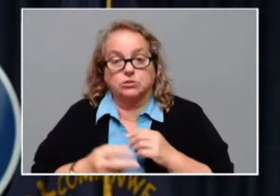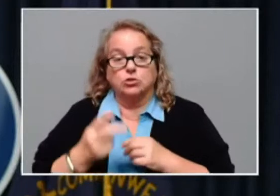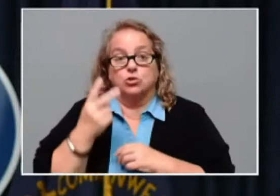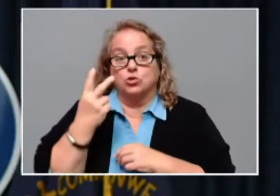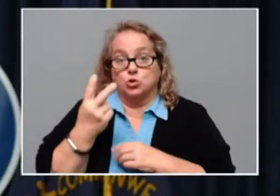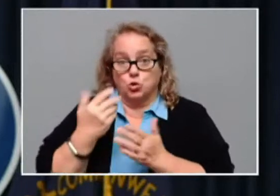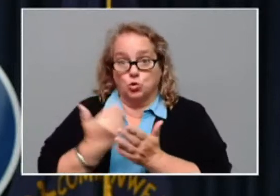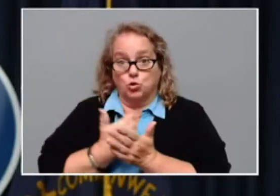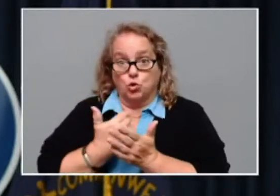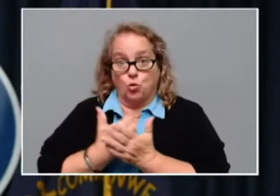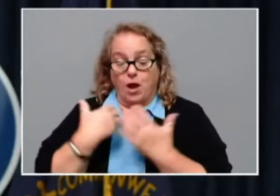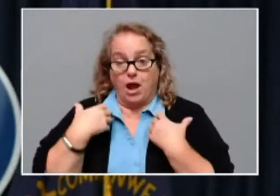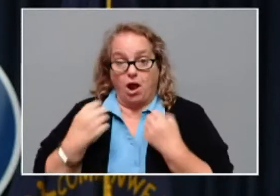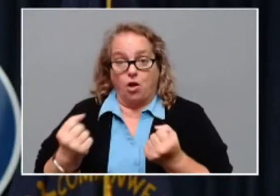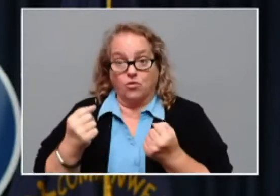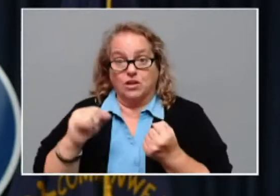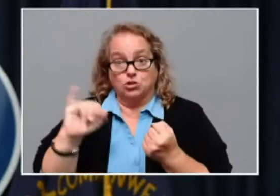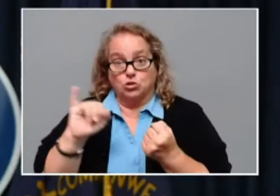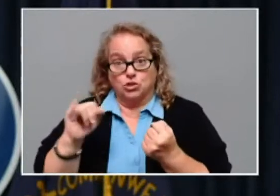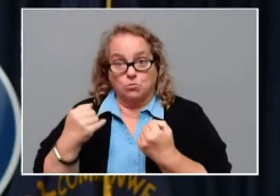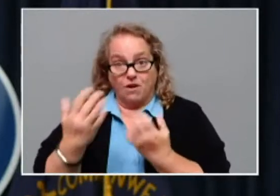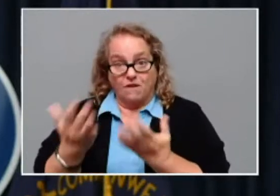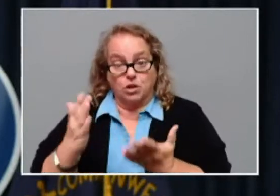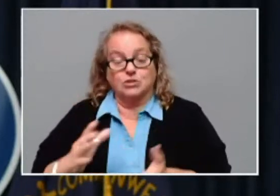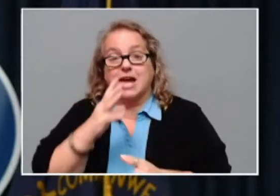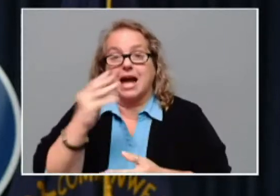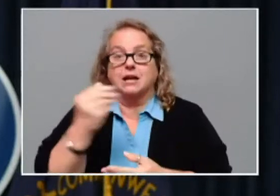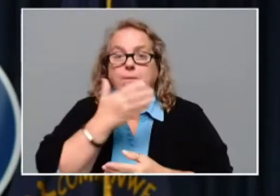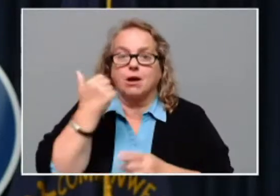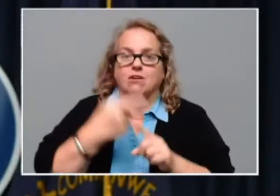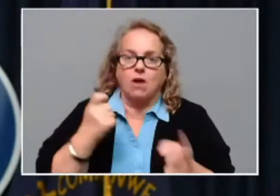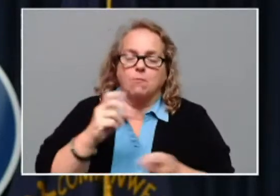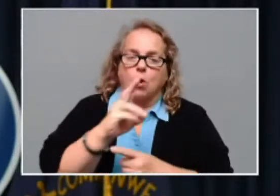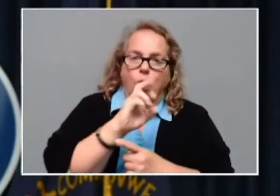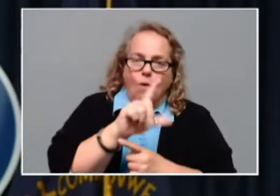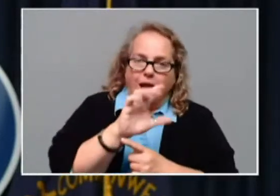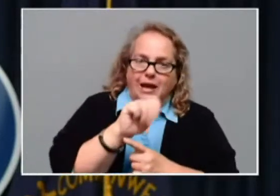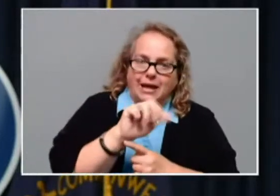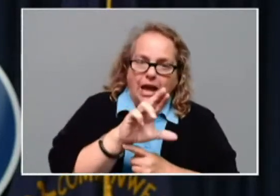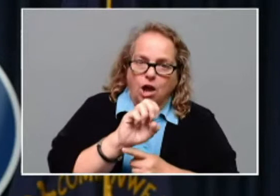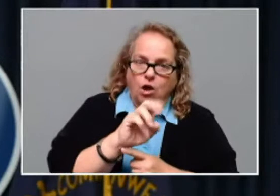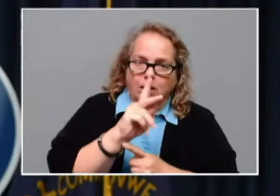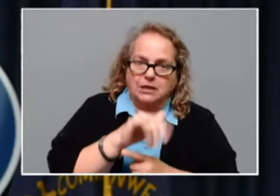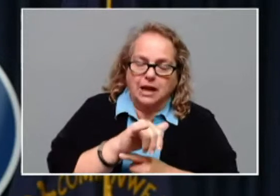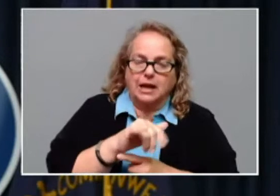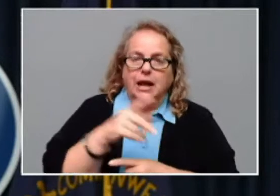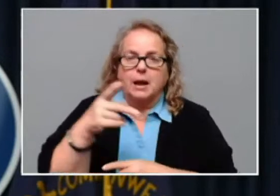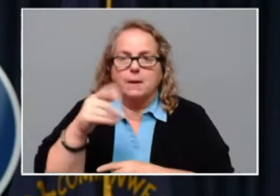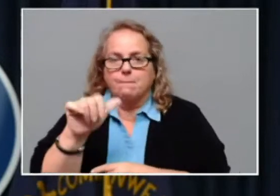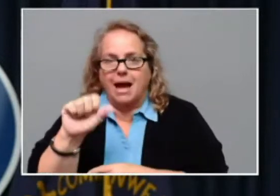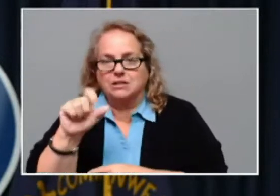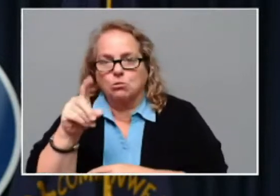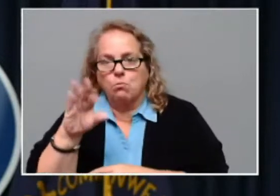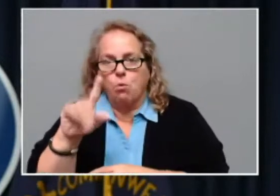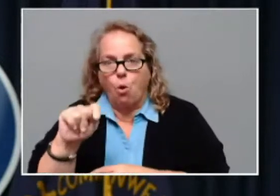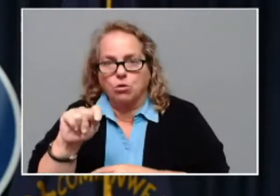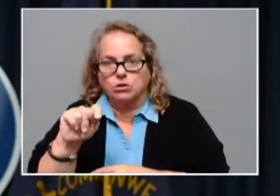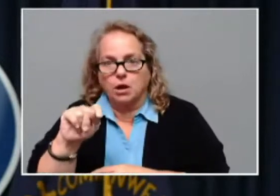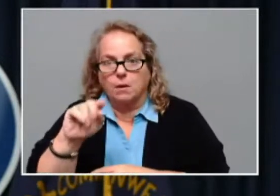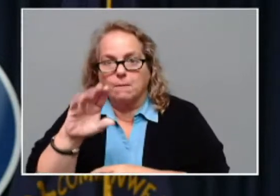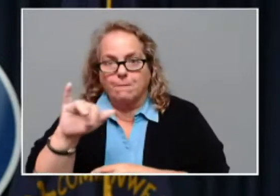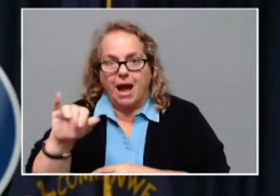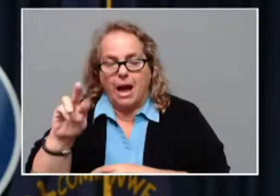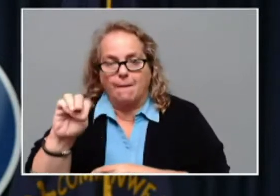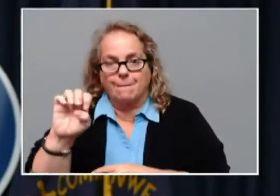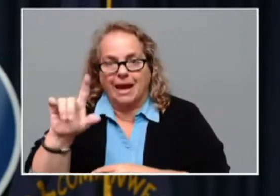well. Ambetter from WellCare of Kentucky and Passport Health Plan by Molina. Consumers will also see